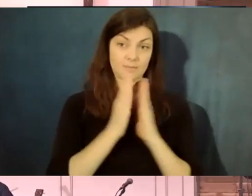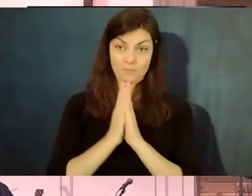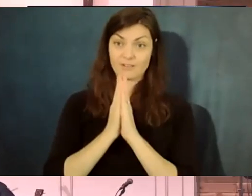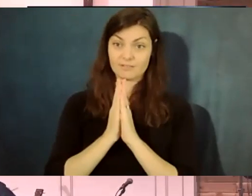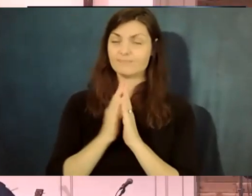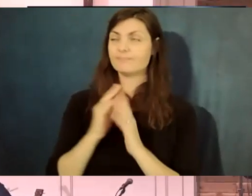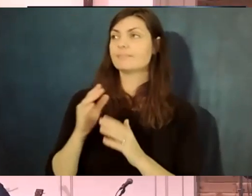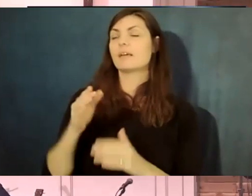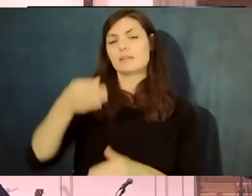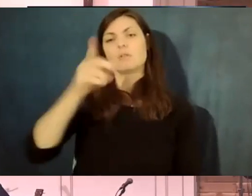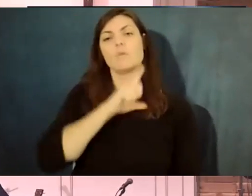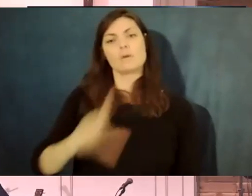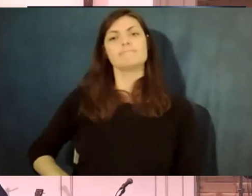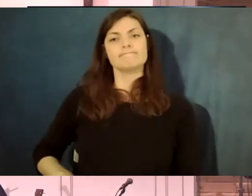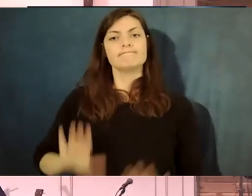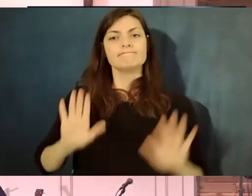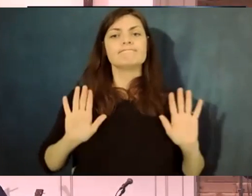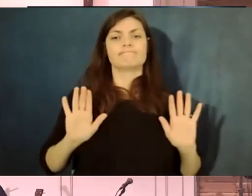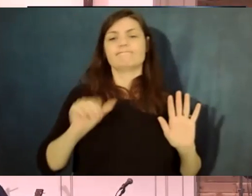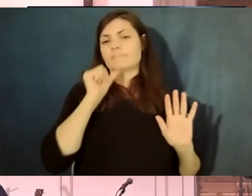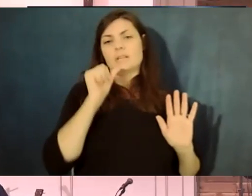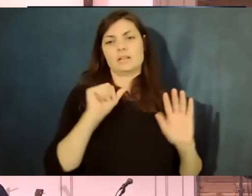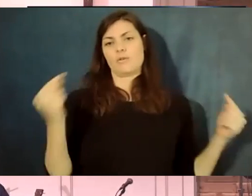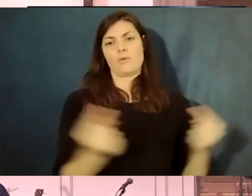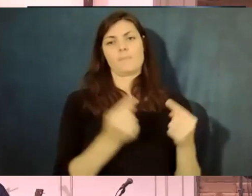he said he would do to his people.